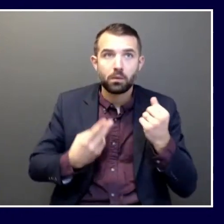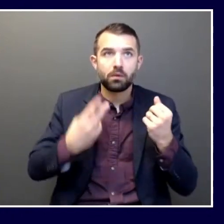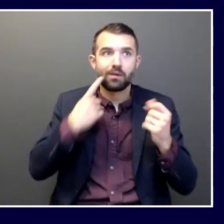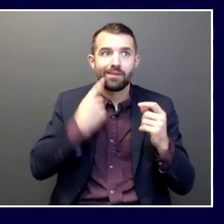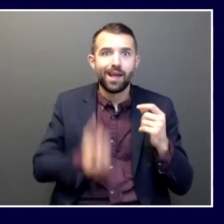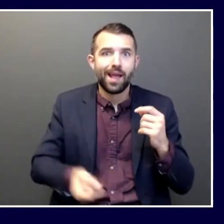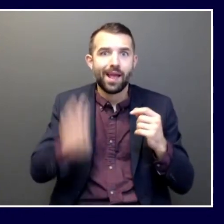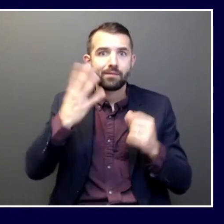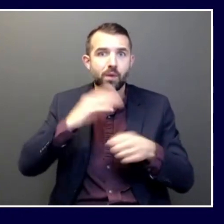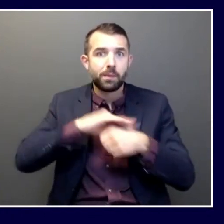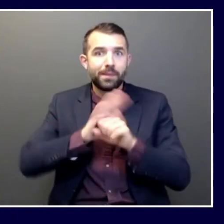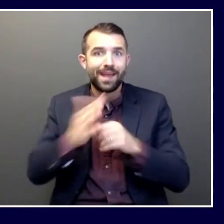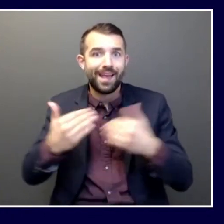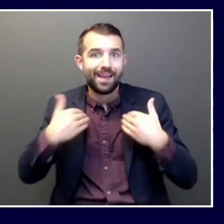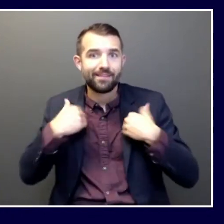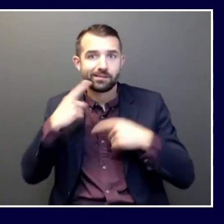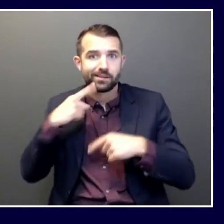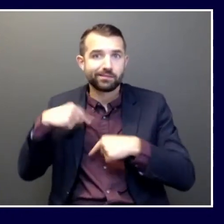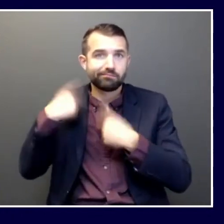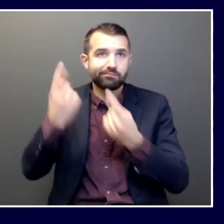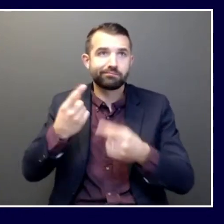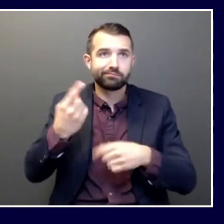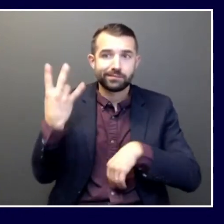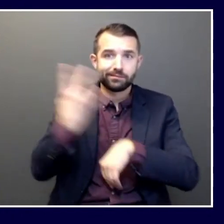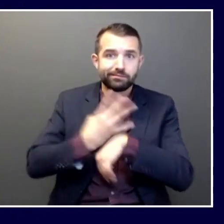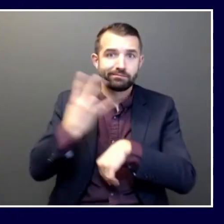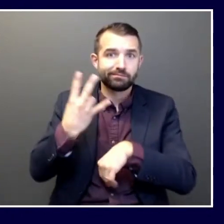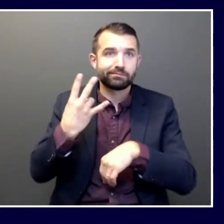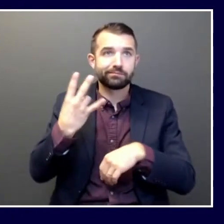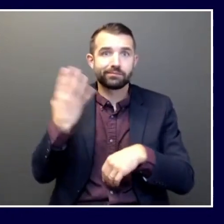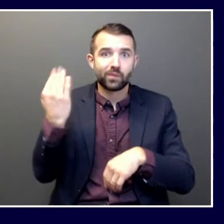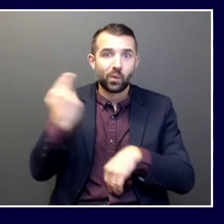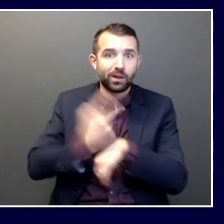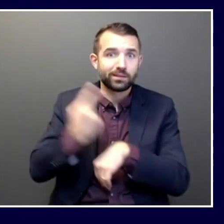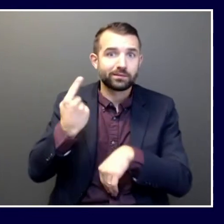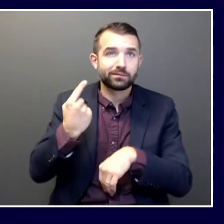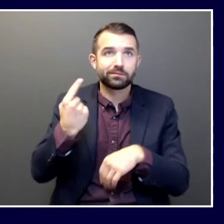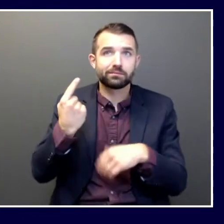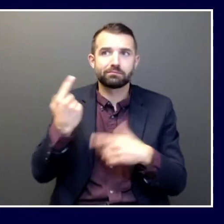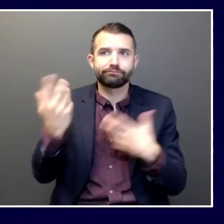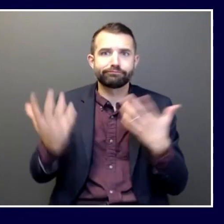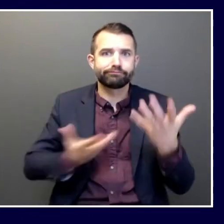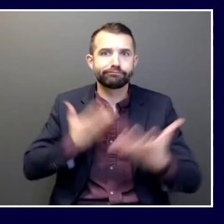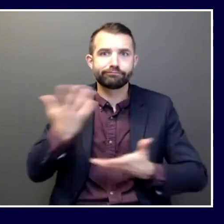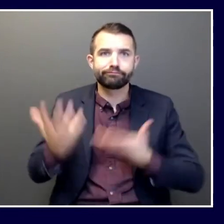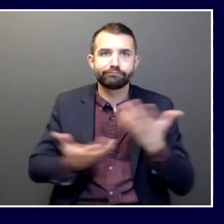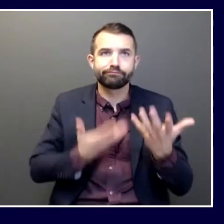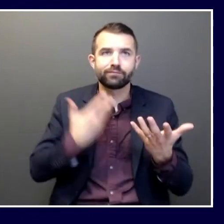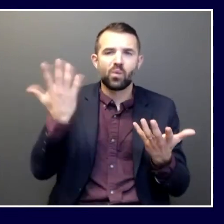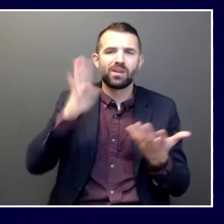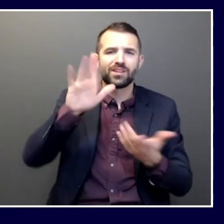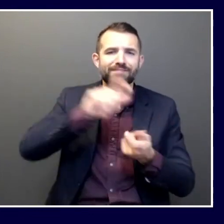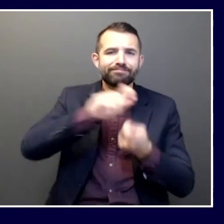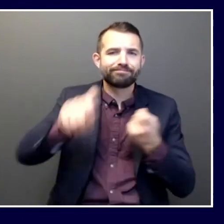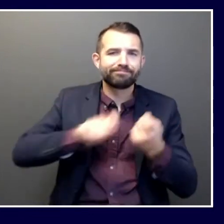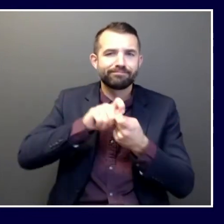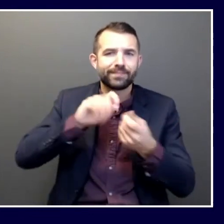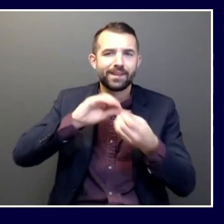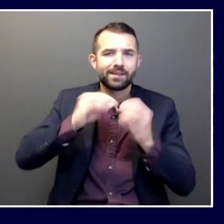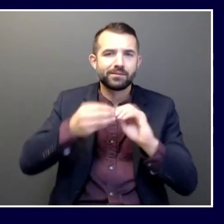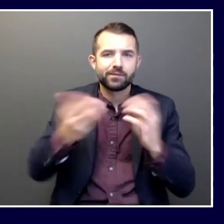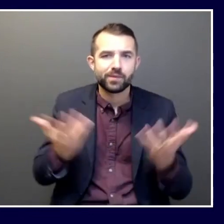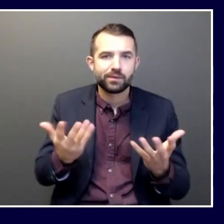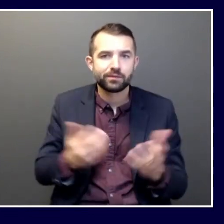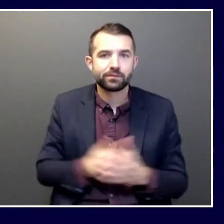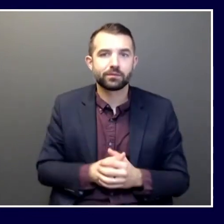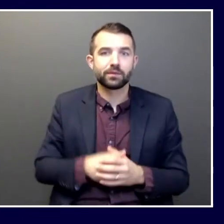or 14 days. There are so many different ways to slice that. The US CDC actually has a brand new group of